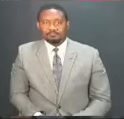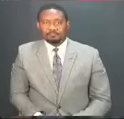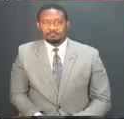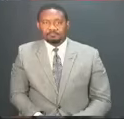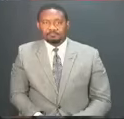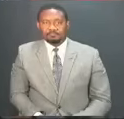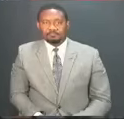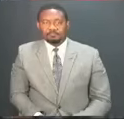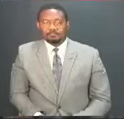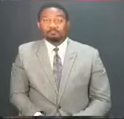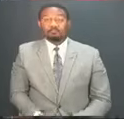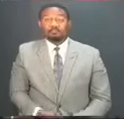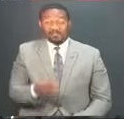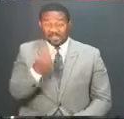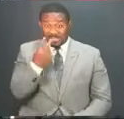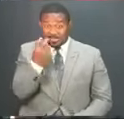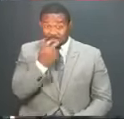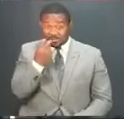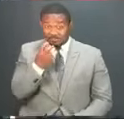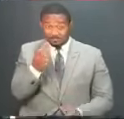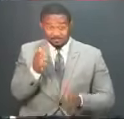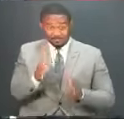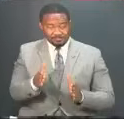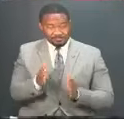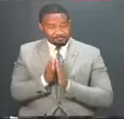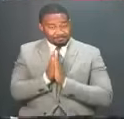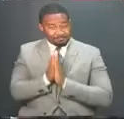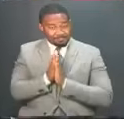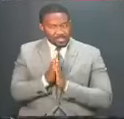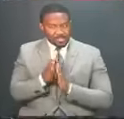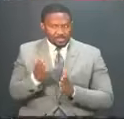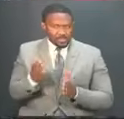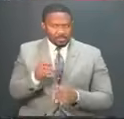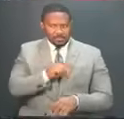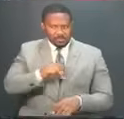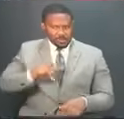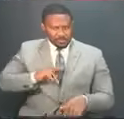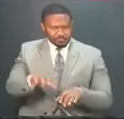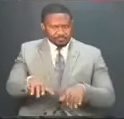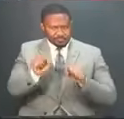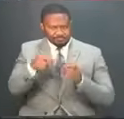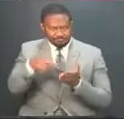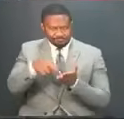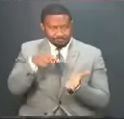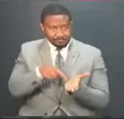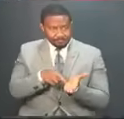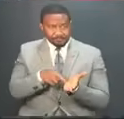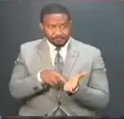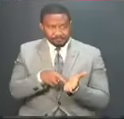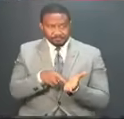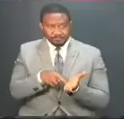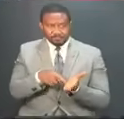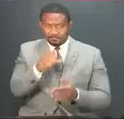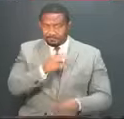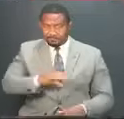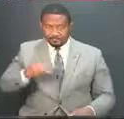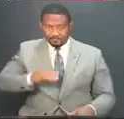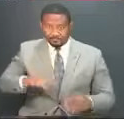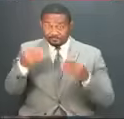can. Mr. Speaker, I pray that this honorable House adopts the report of the Committee on